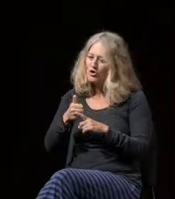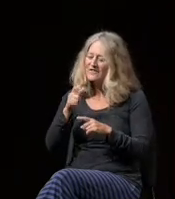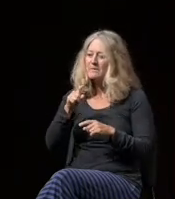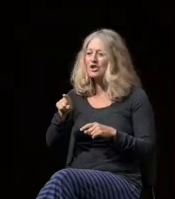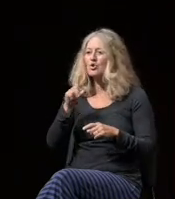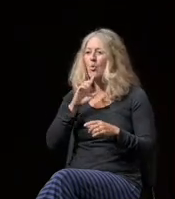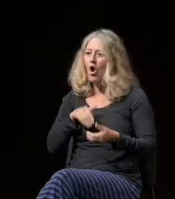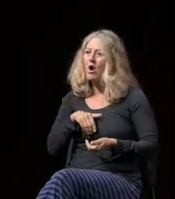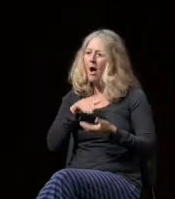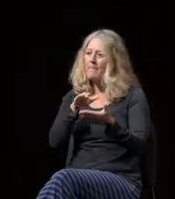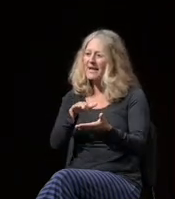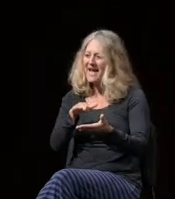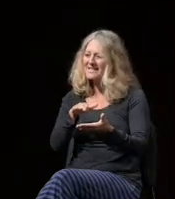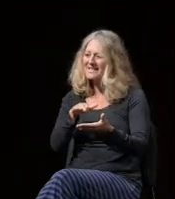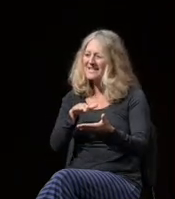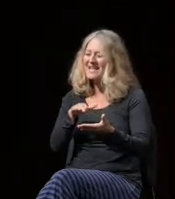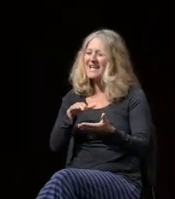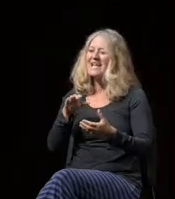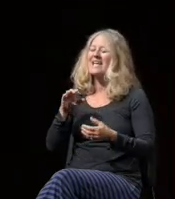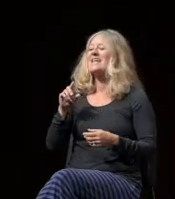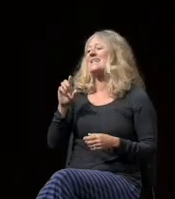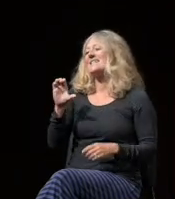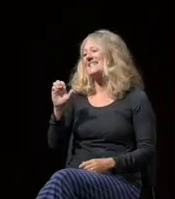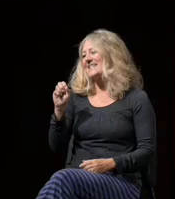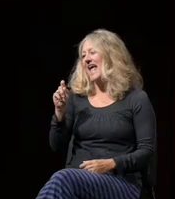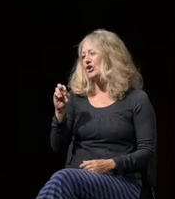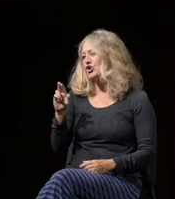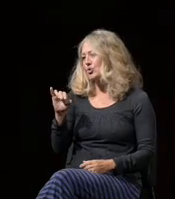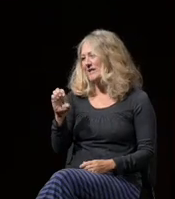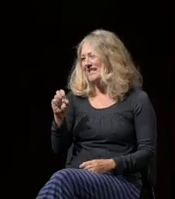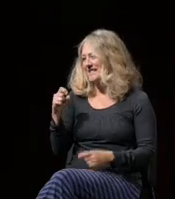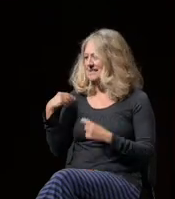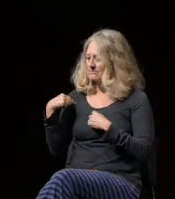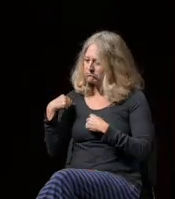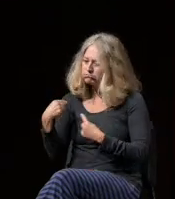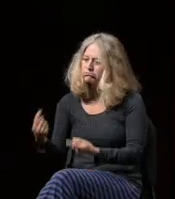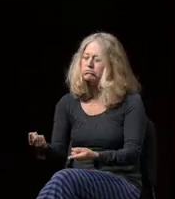up against centuries of a solidified structure.